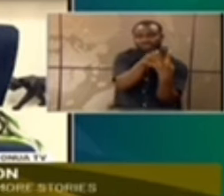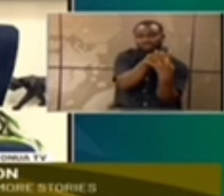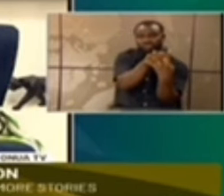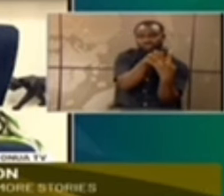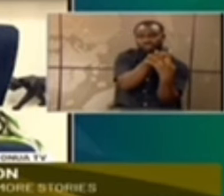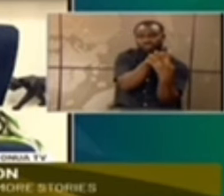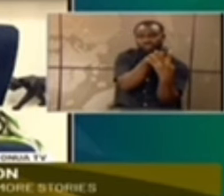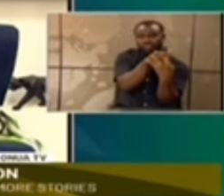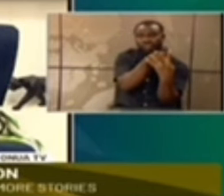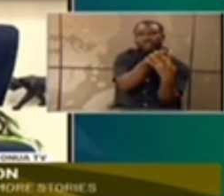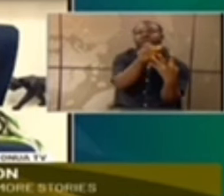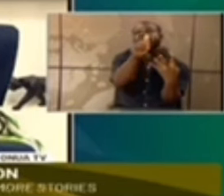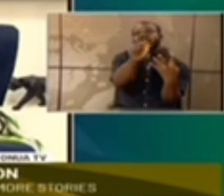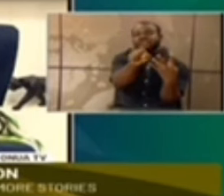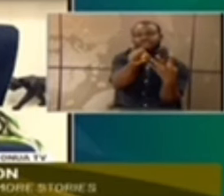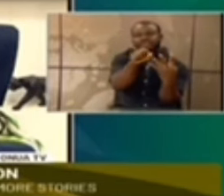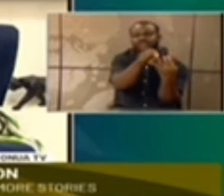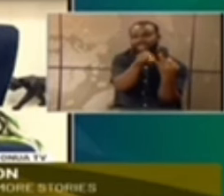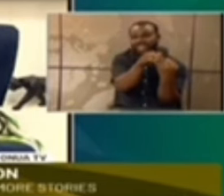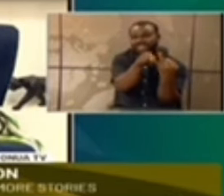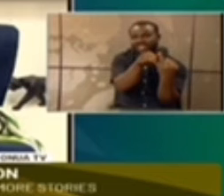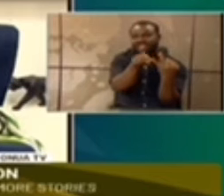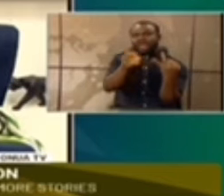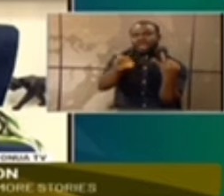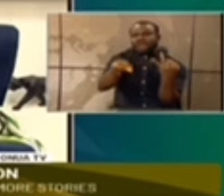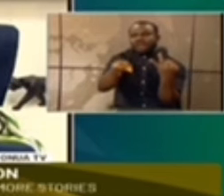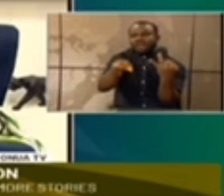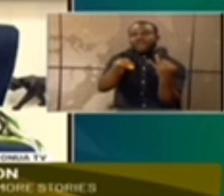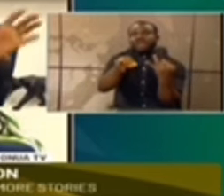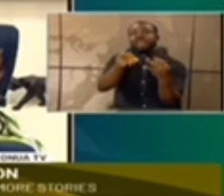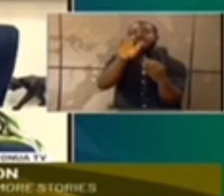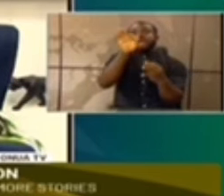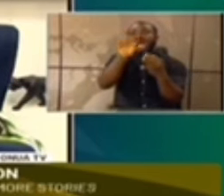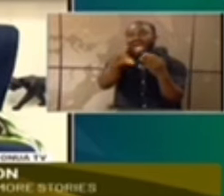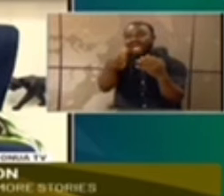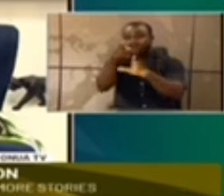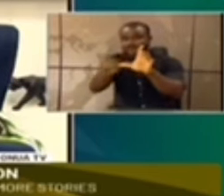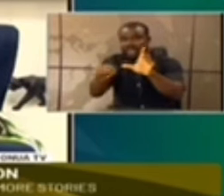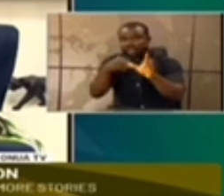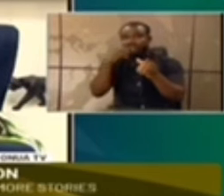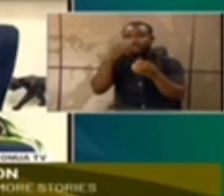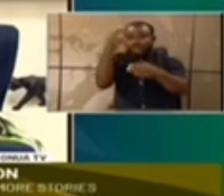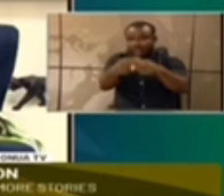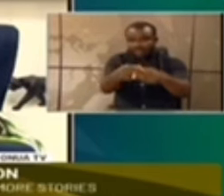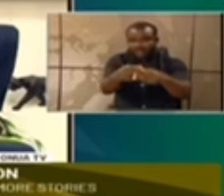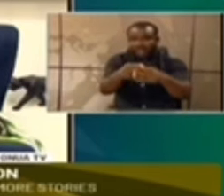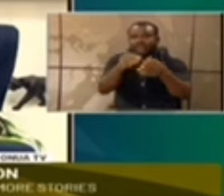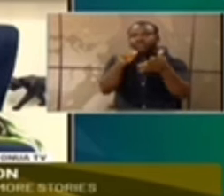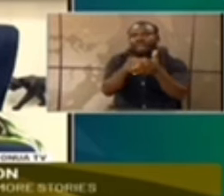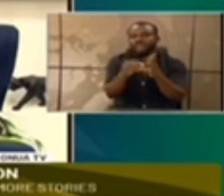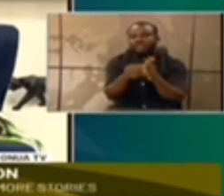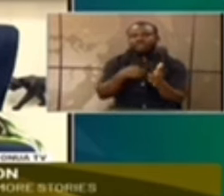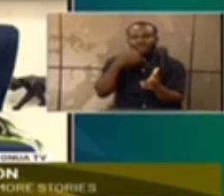bako Greater Accra ha me boring back una card paper pa one hand penny phone be hunt me more cause there's a committee your friend